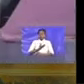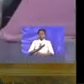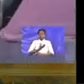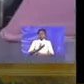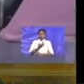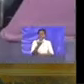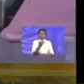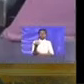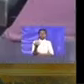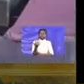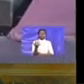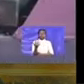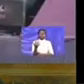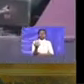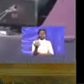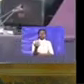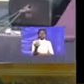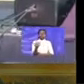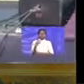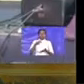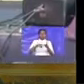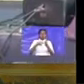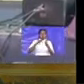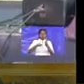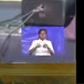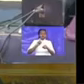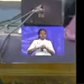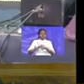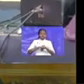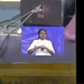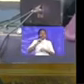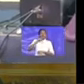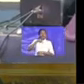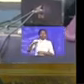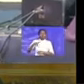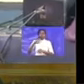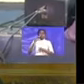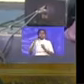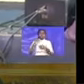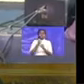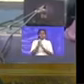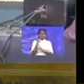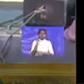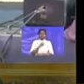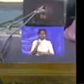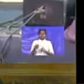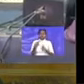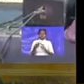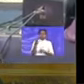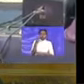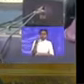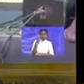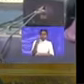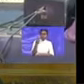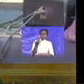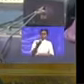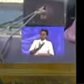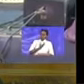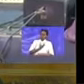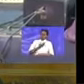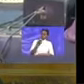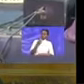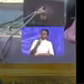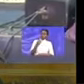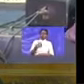things. So when that app is ready, you begin to see that this is our sugar. When you go to